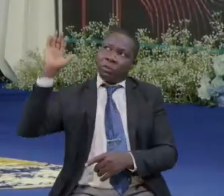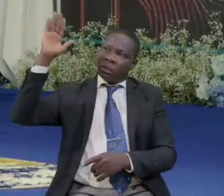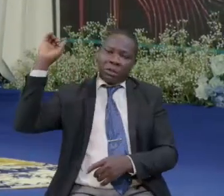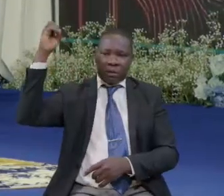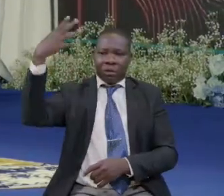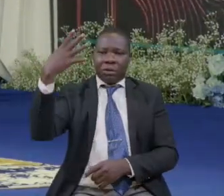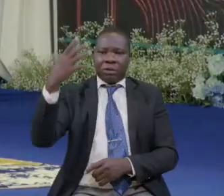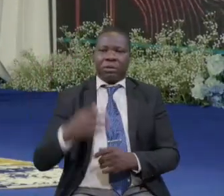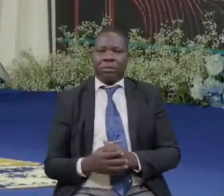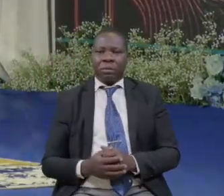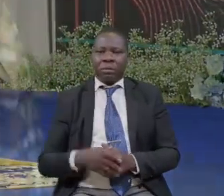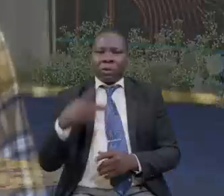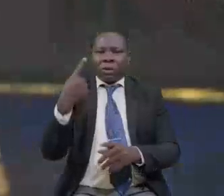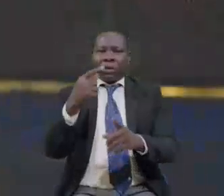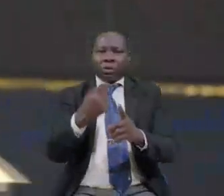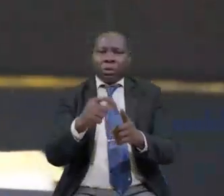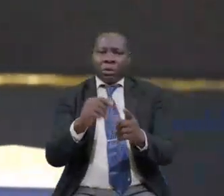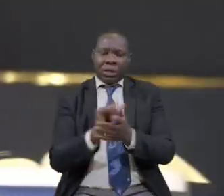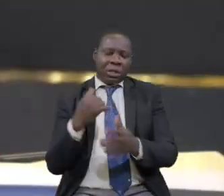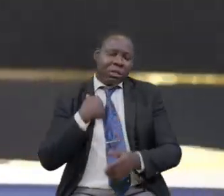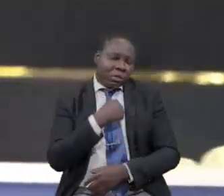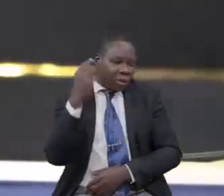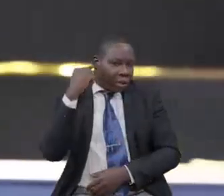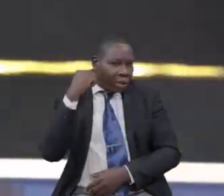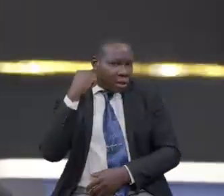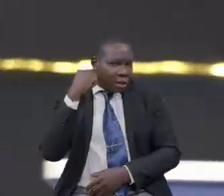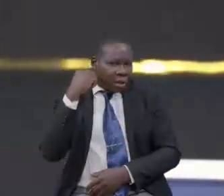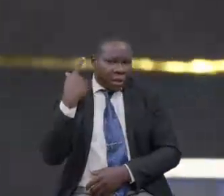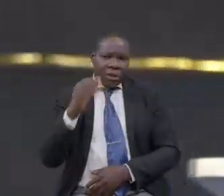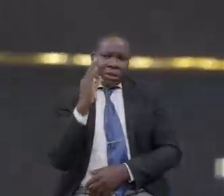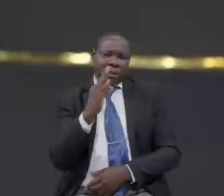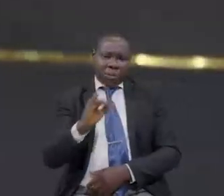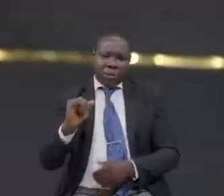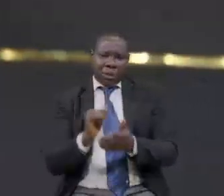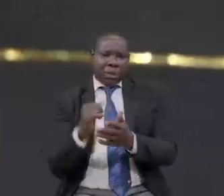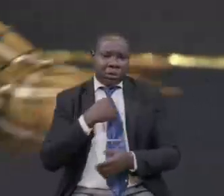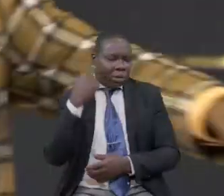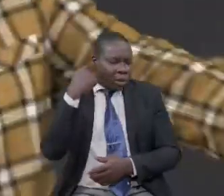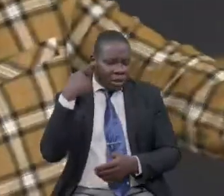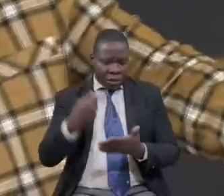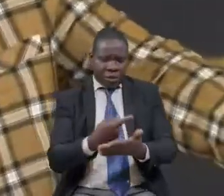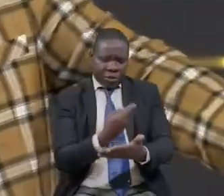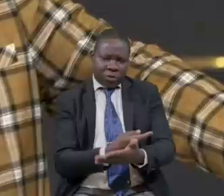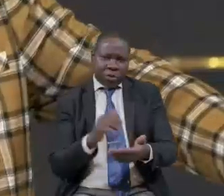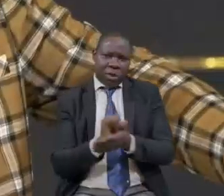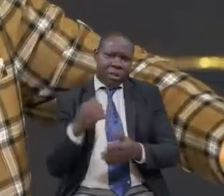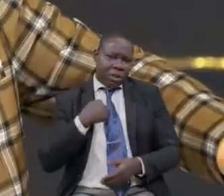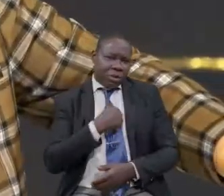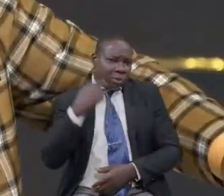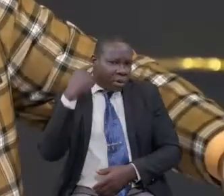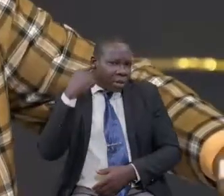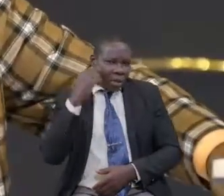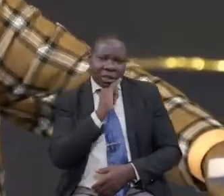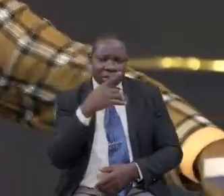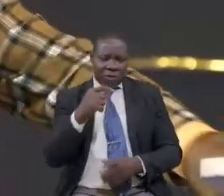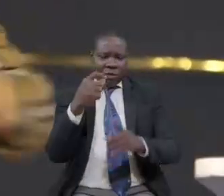The word we hear, the preaching we hear, the gospel that we hear is the word